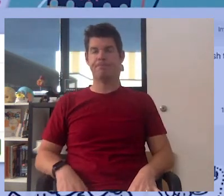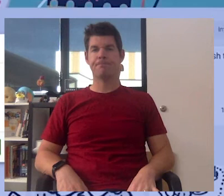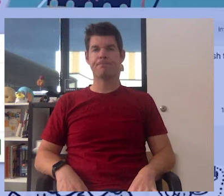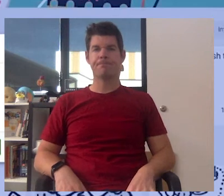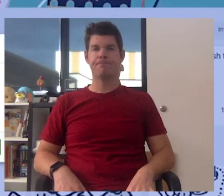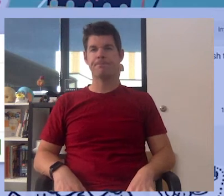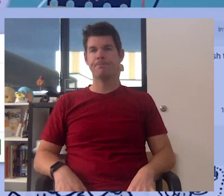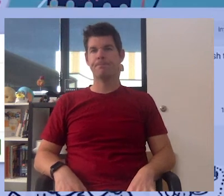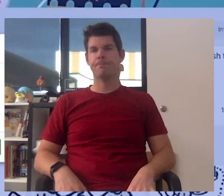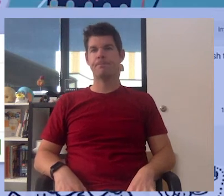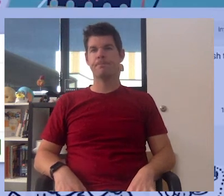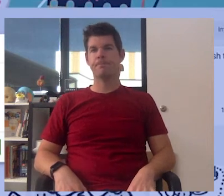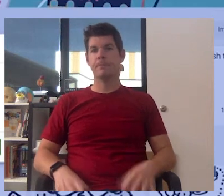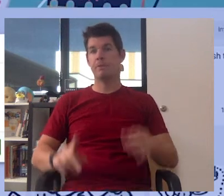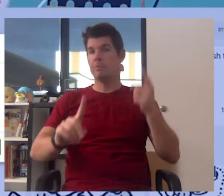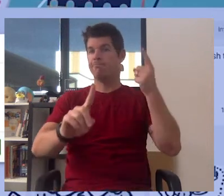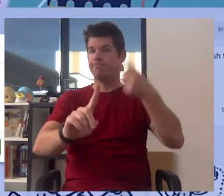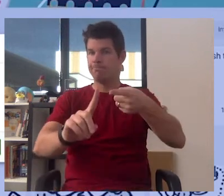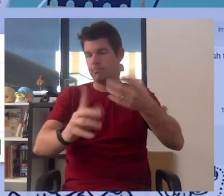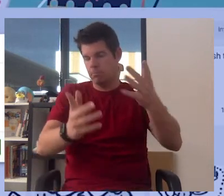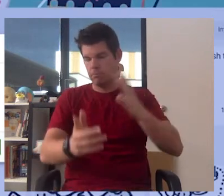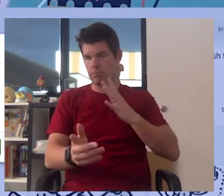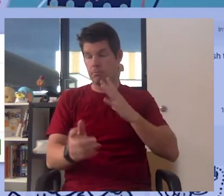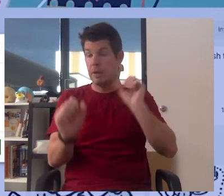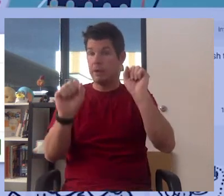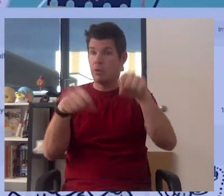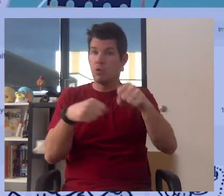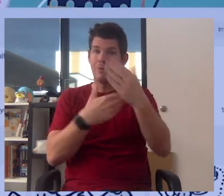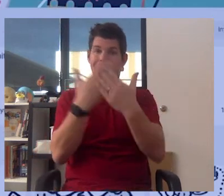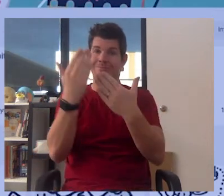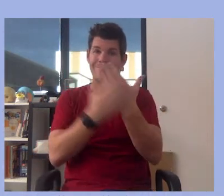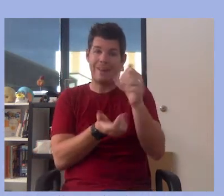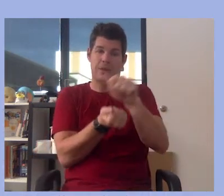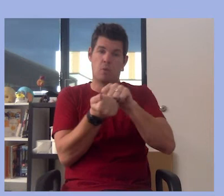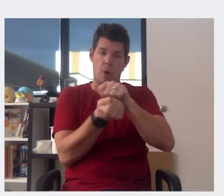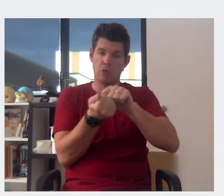particular convention, we'll share that later. I'm just going to create it.